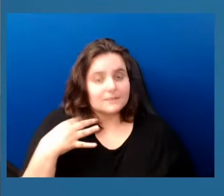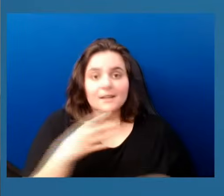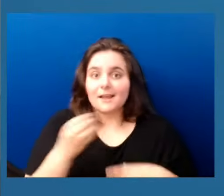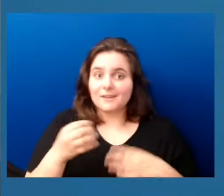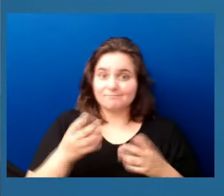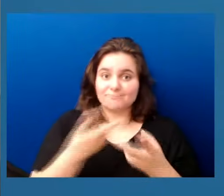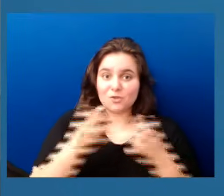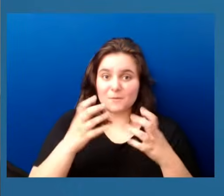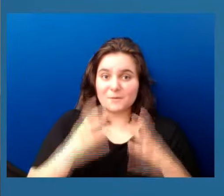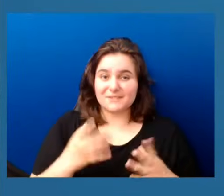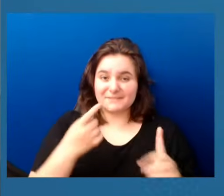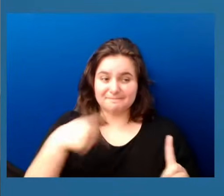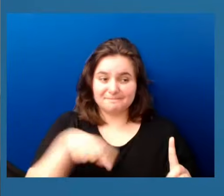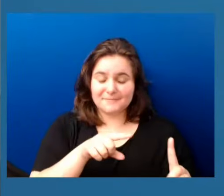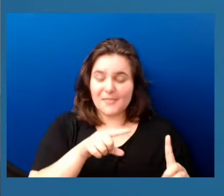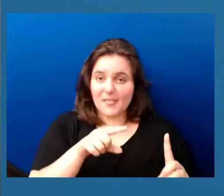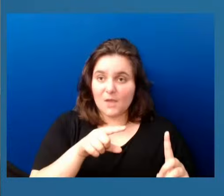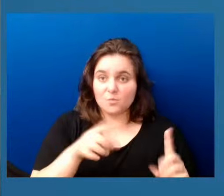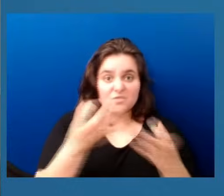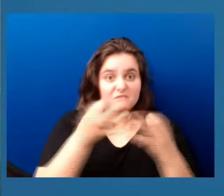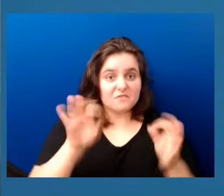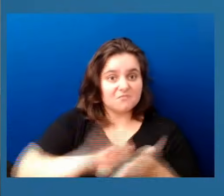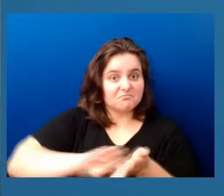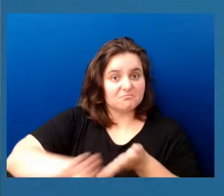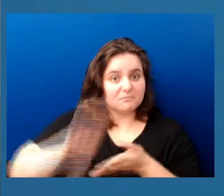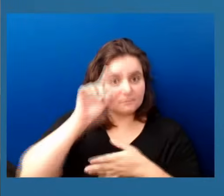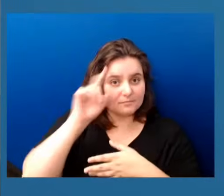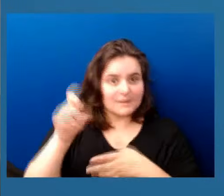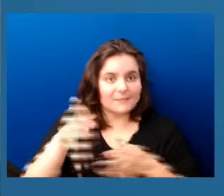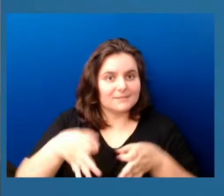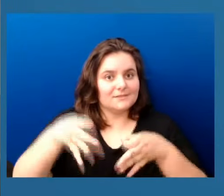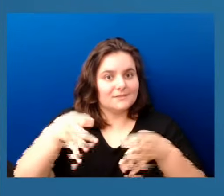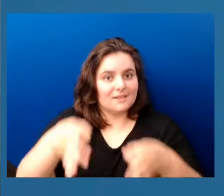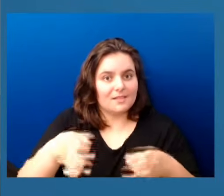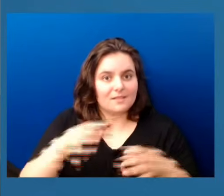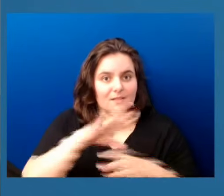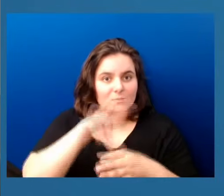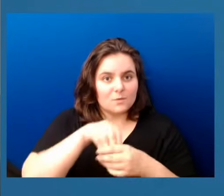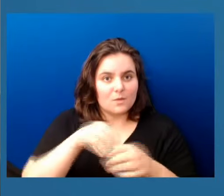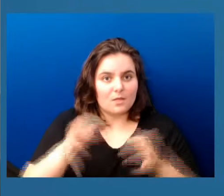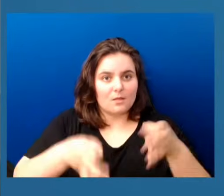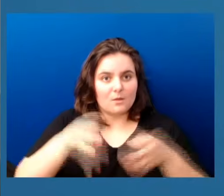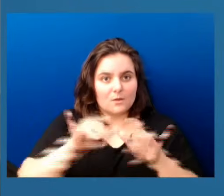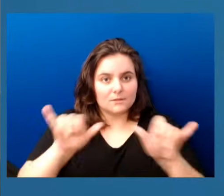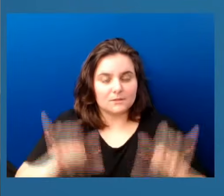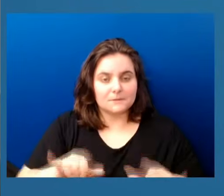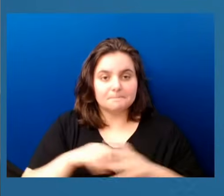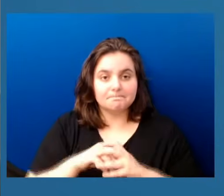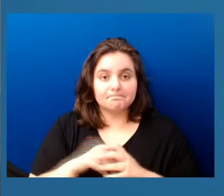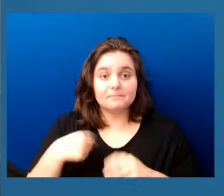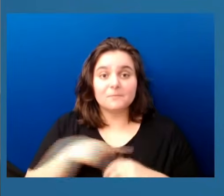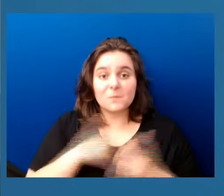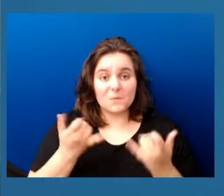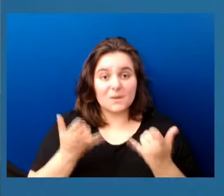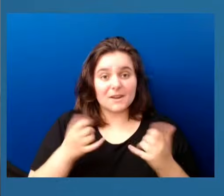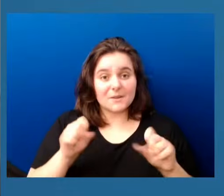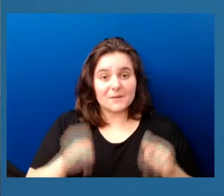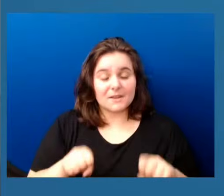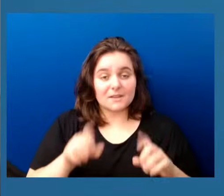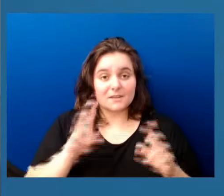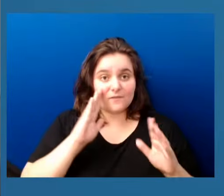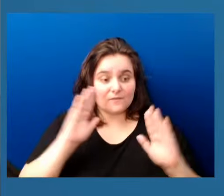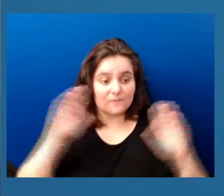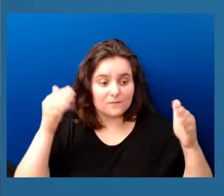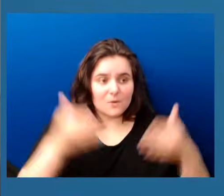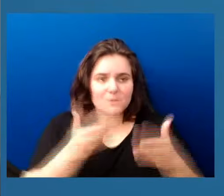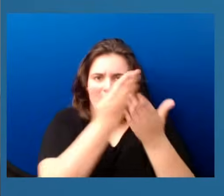these changes, we're restoring balance. Prosecutors can now focus on evidence that truly matters. Judges have more discretion to